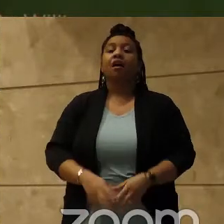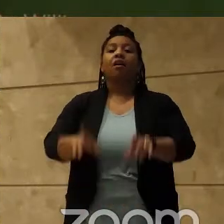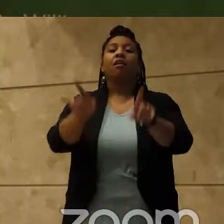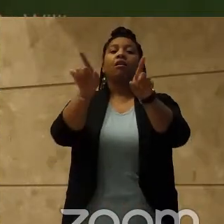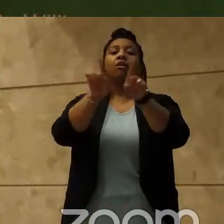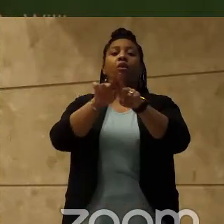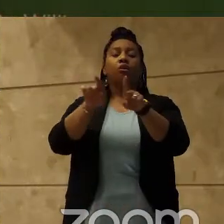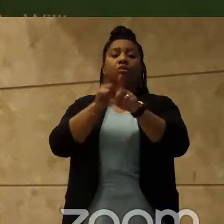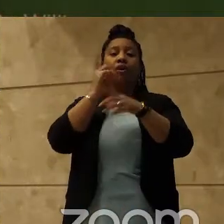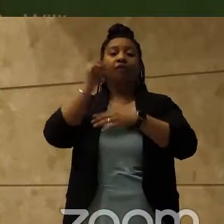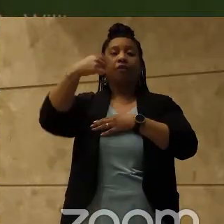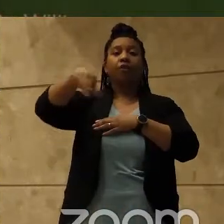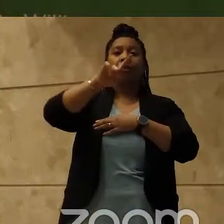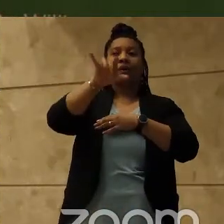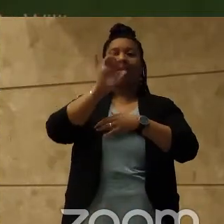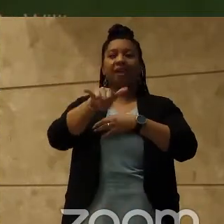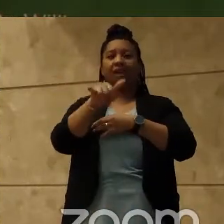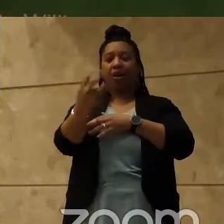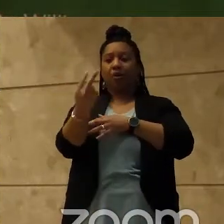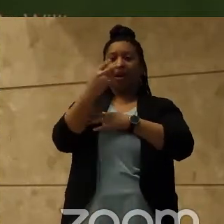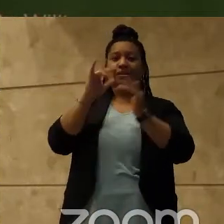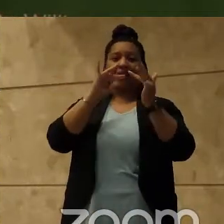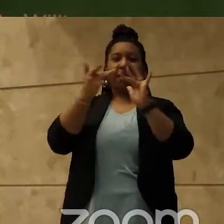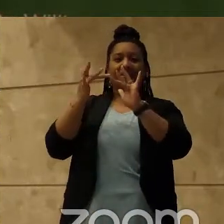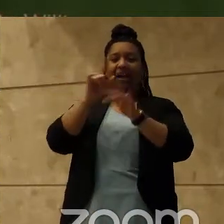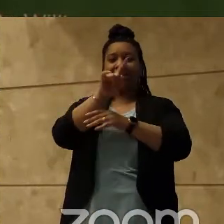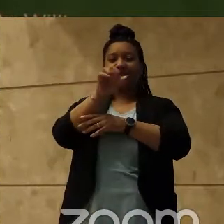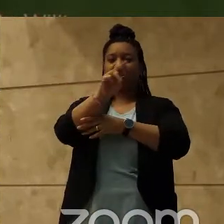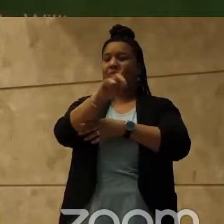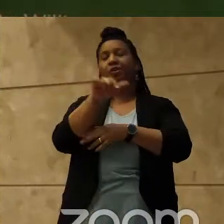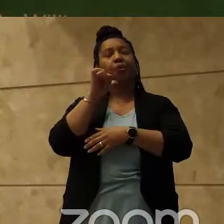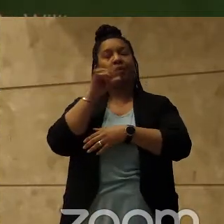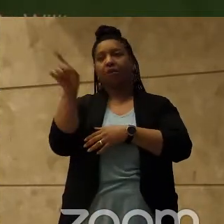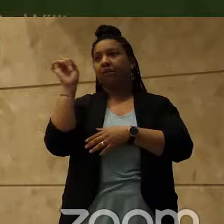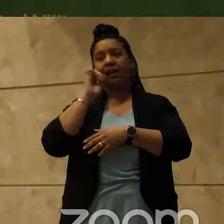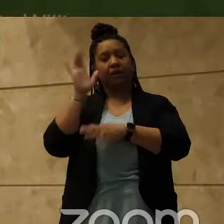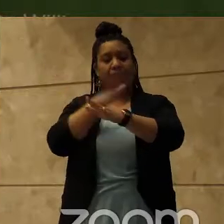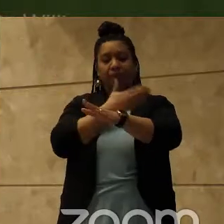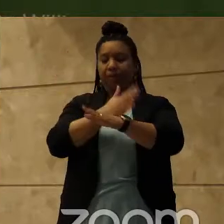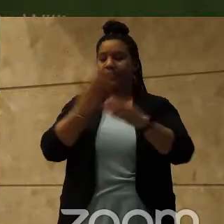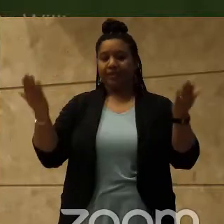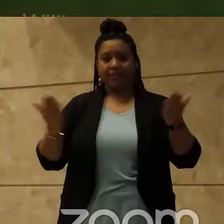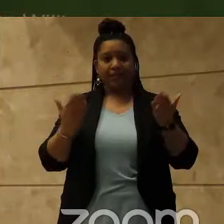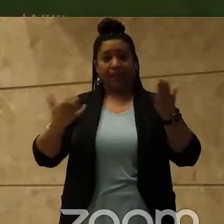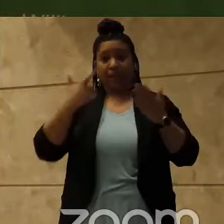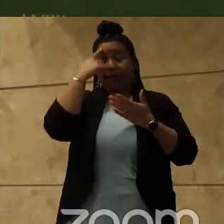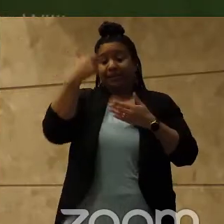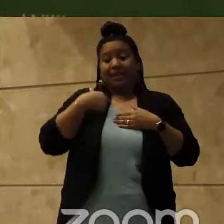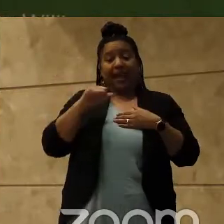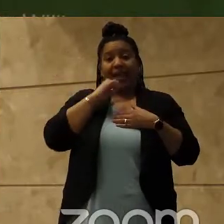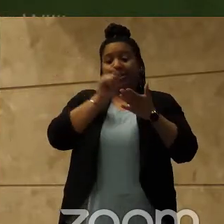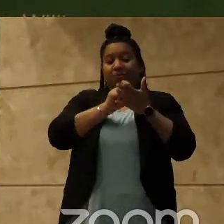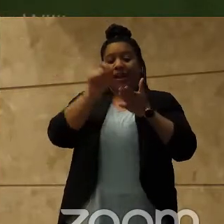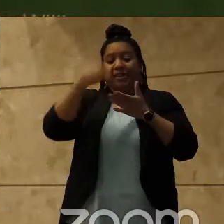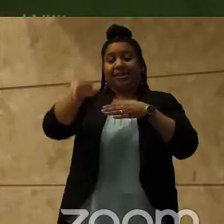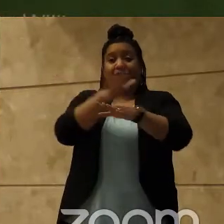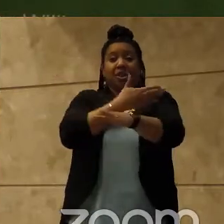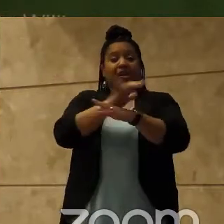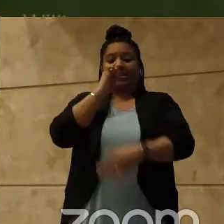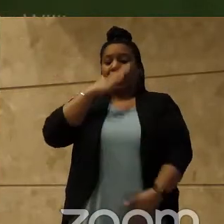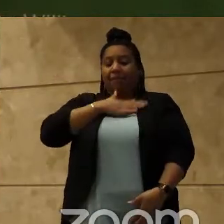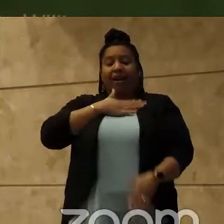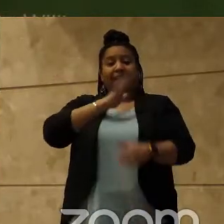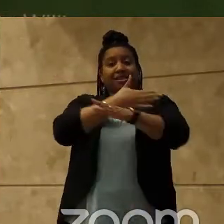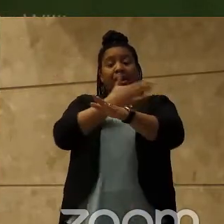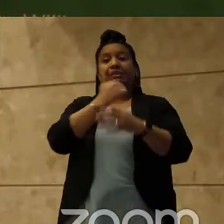Also, for those of you that are Zooming in, you will not hear the audio that is in this room because I didn't write these songs. So you all